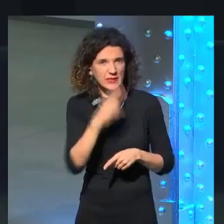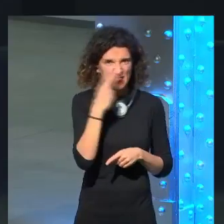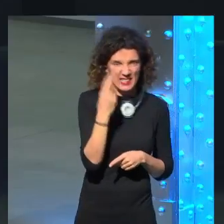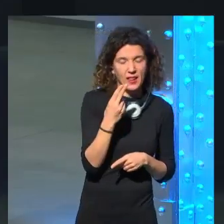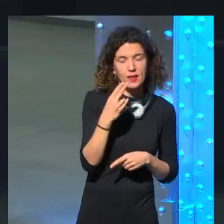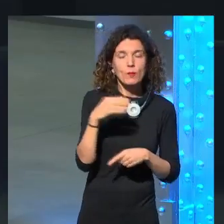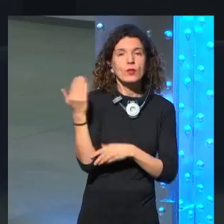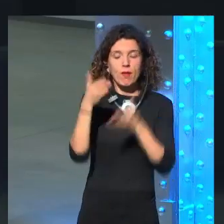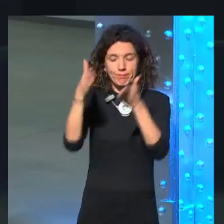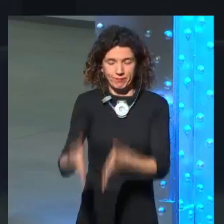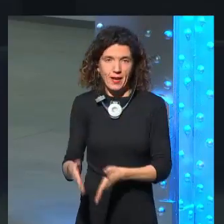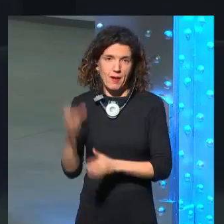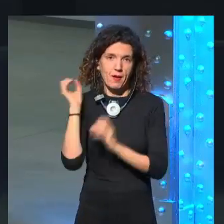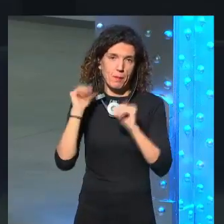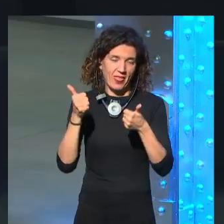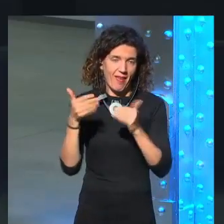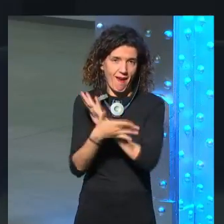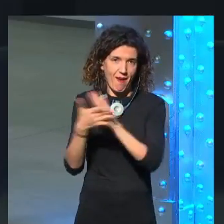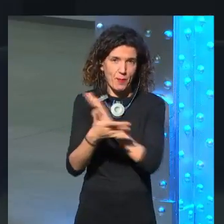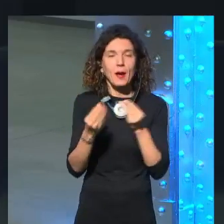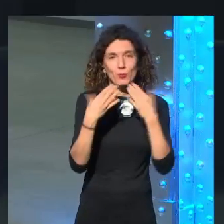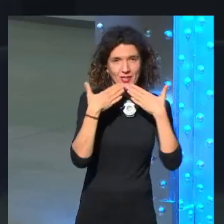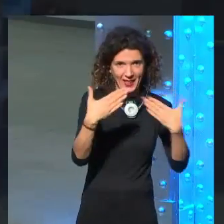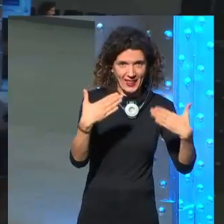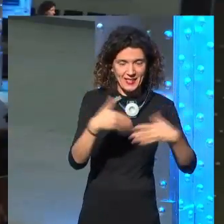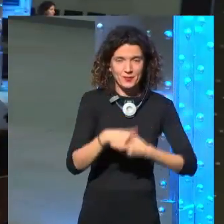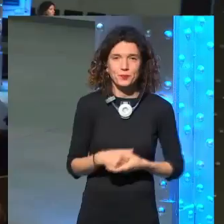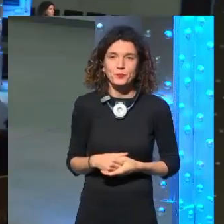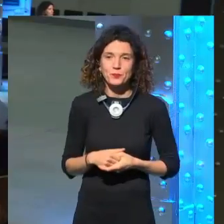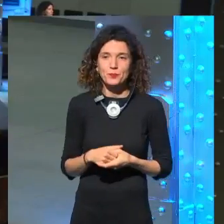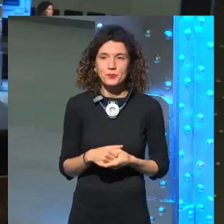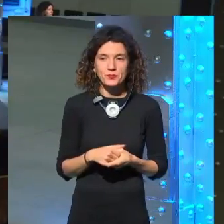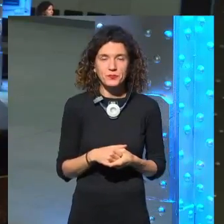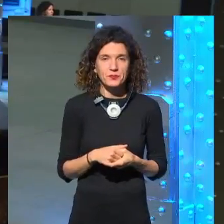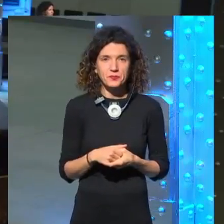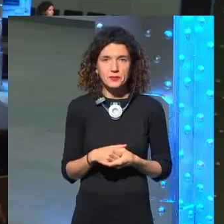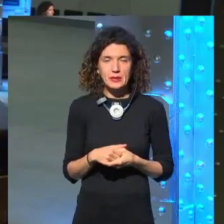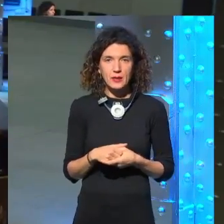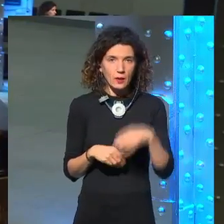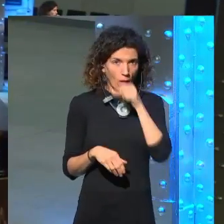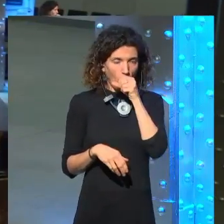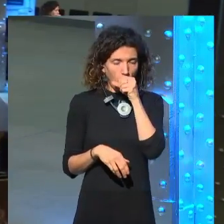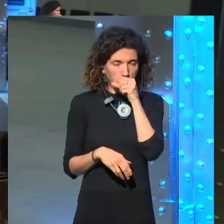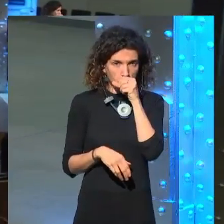going to be like a horse every very interesting one. So I turn the floor over to him. Thank you.